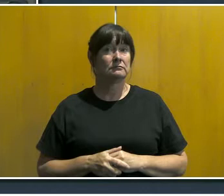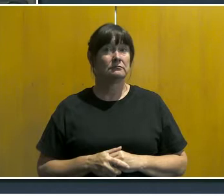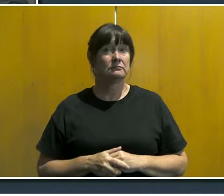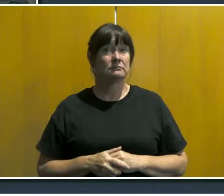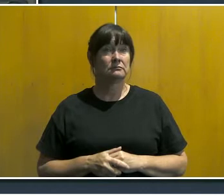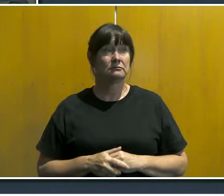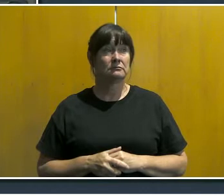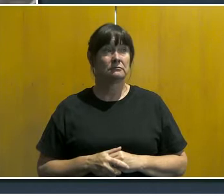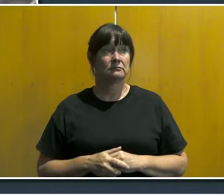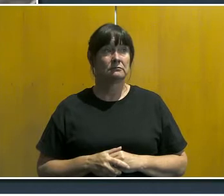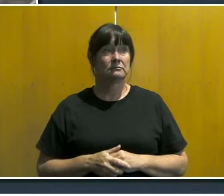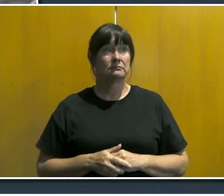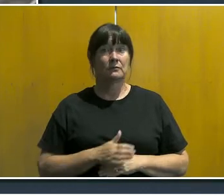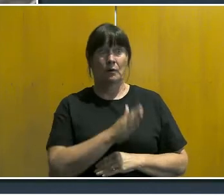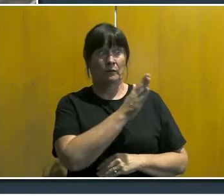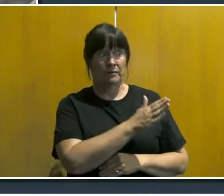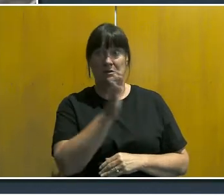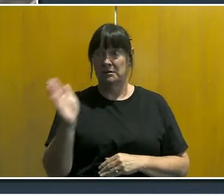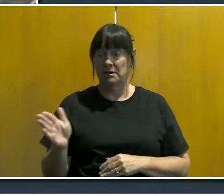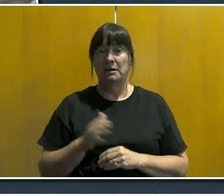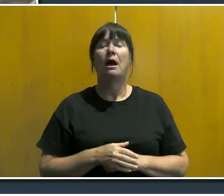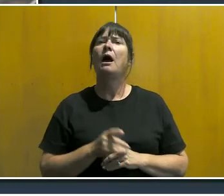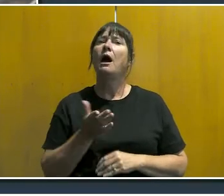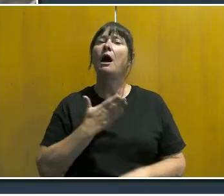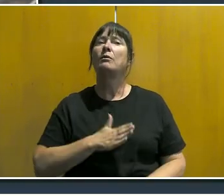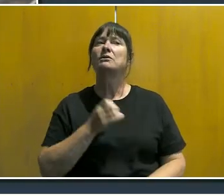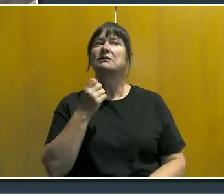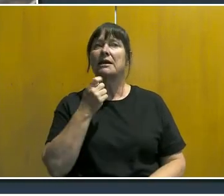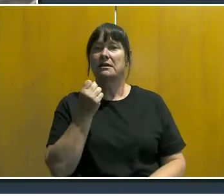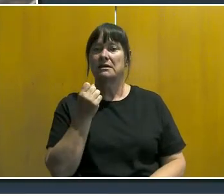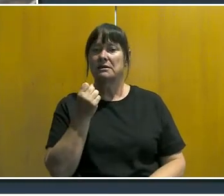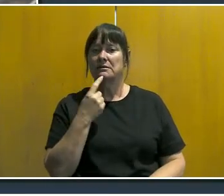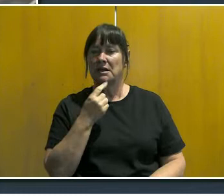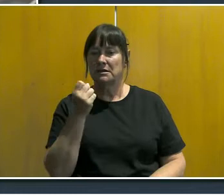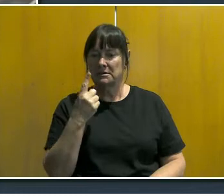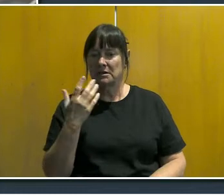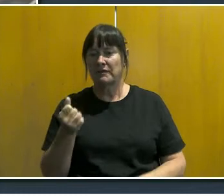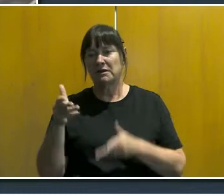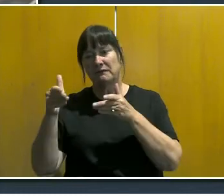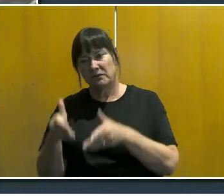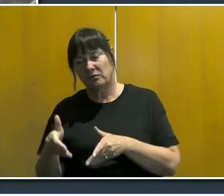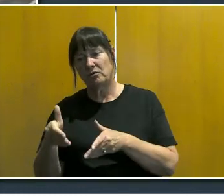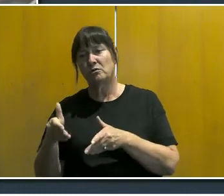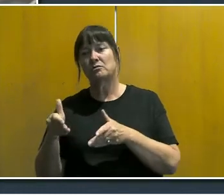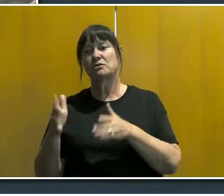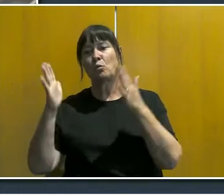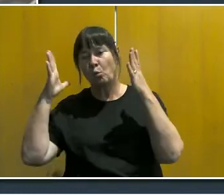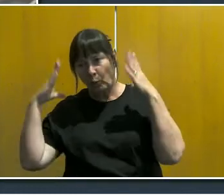Councillor Bogue, then Councillor Brown. There you go. No, I just wanted to say, I understand, Colin, that you've had funerals, weddings, celebrations